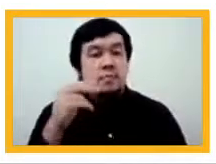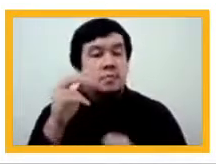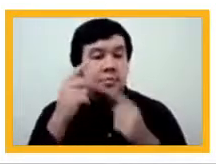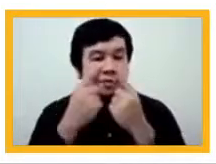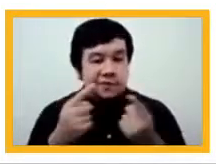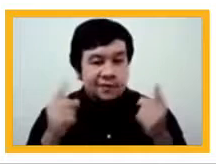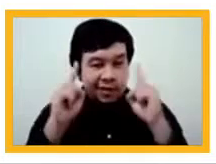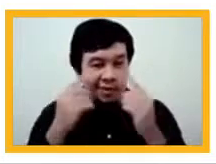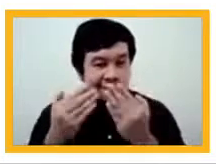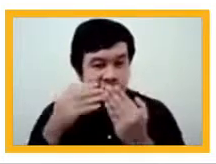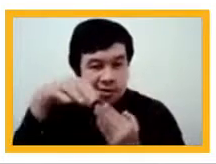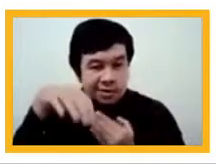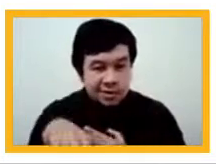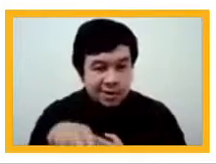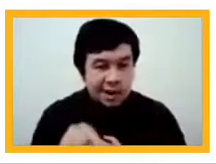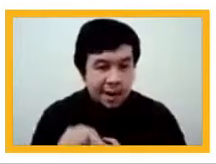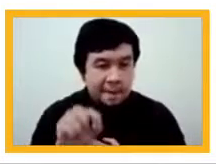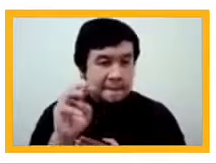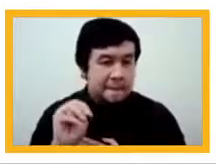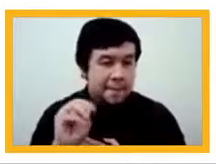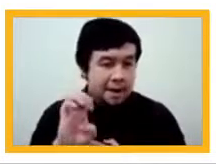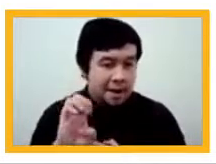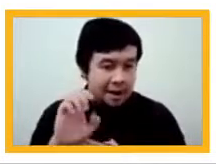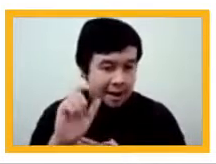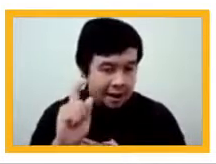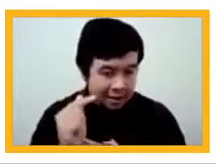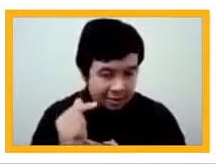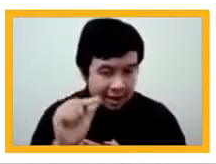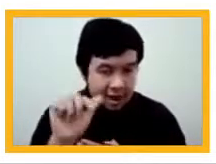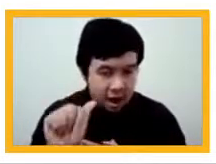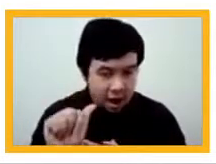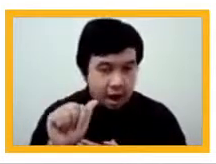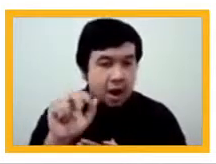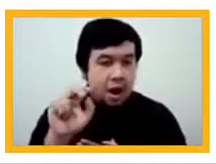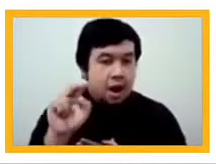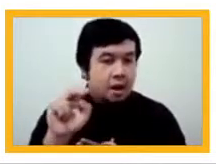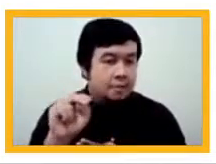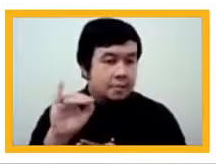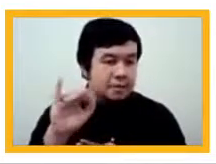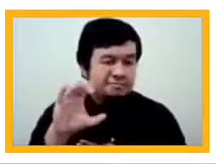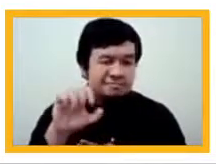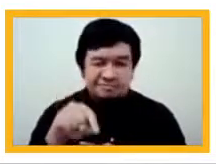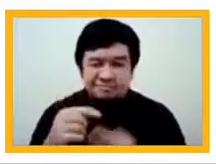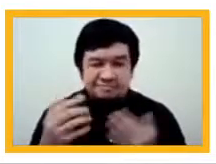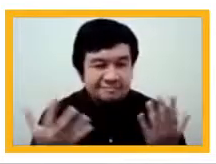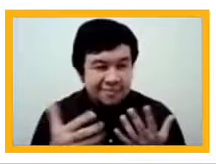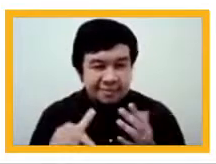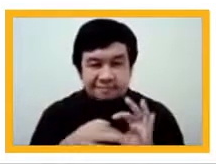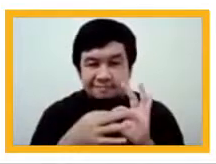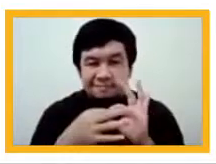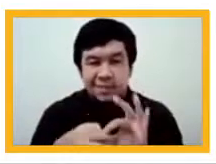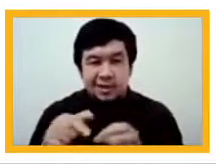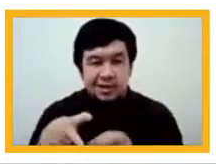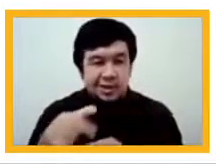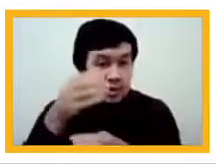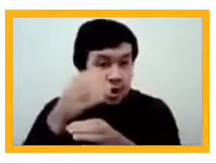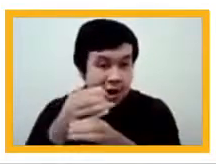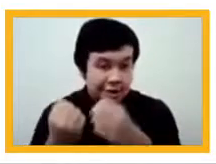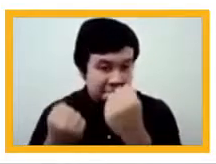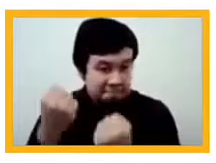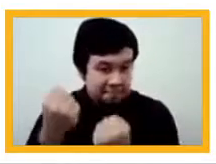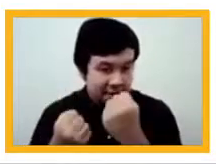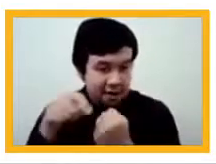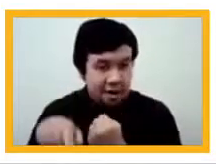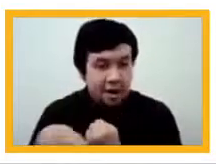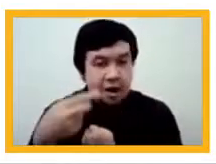car industry. They have a strong relationship with Hyundai Motors and Kia Motors. And